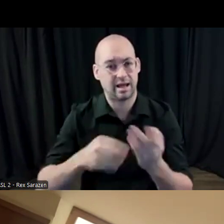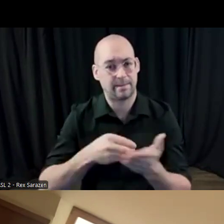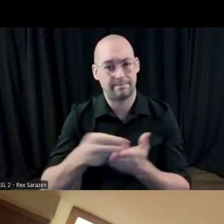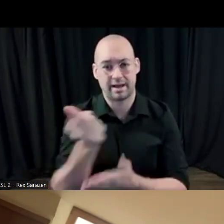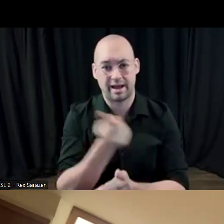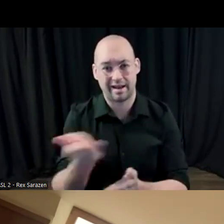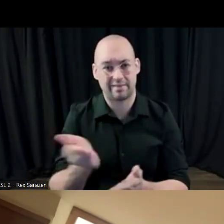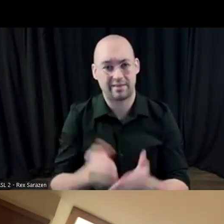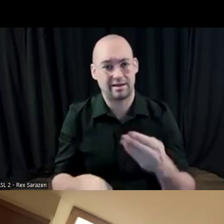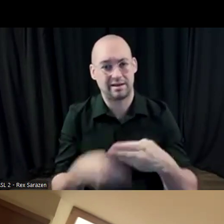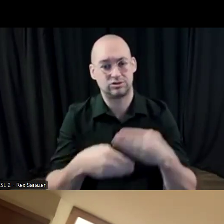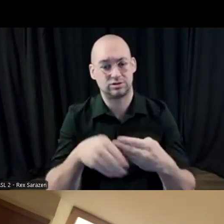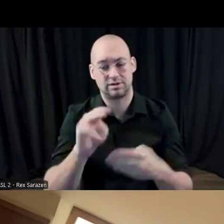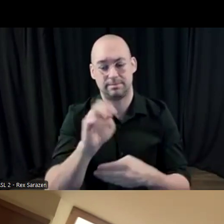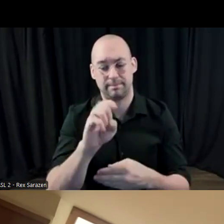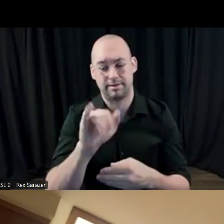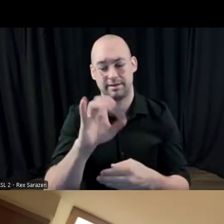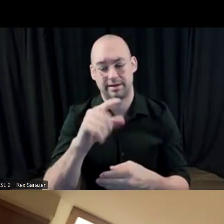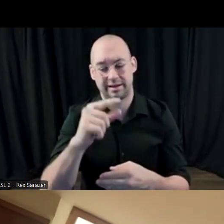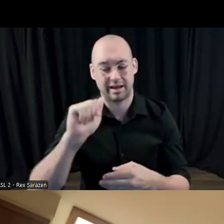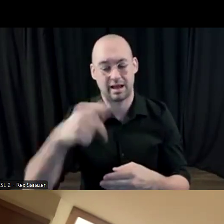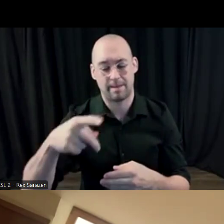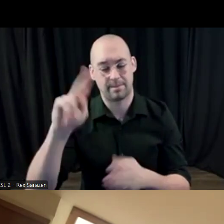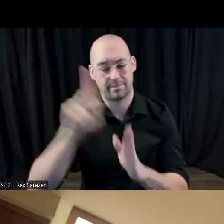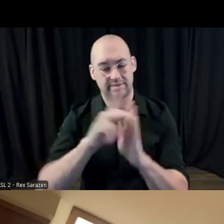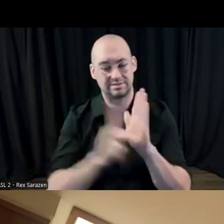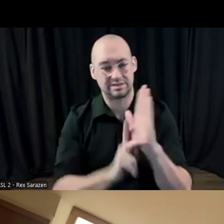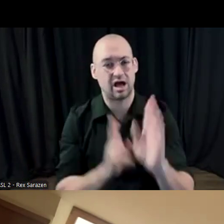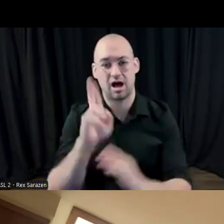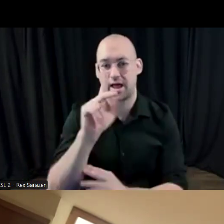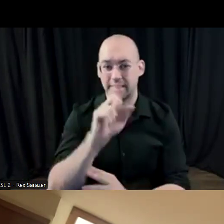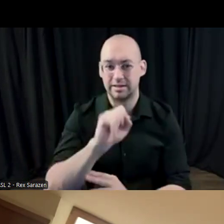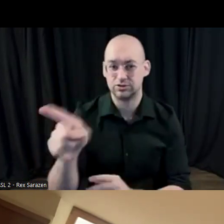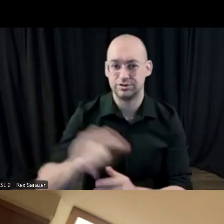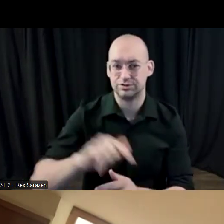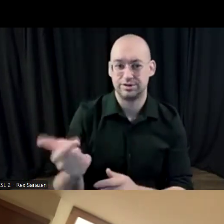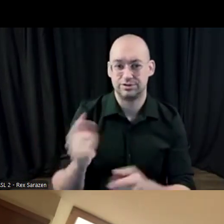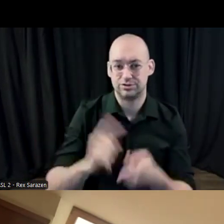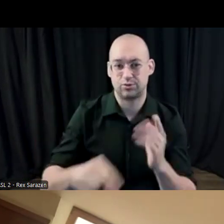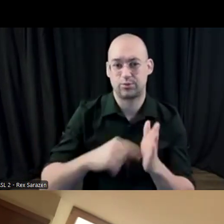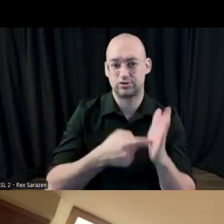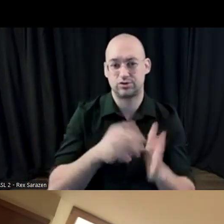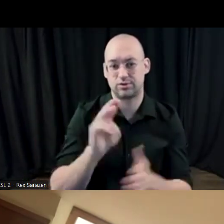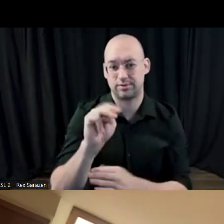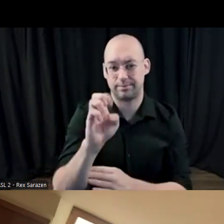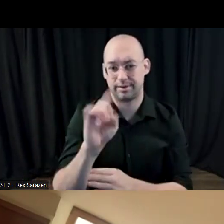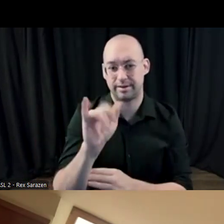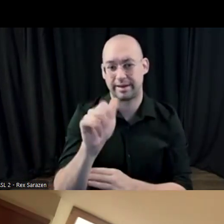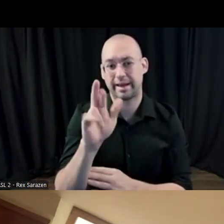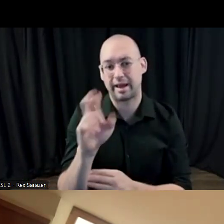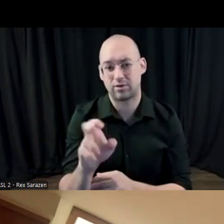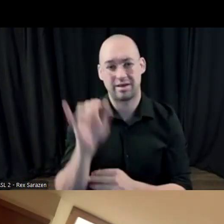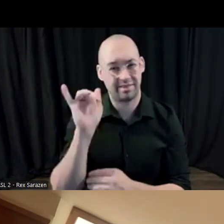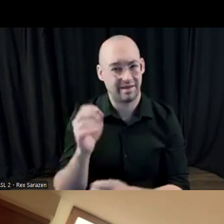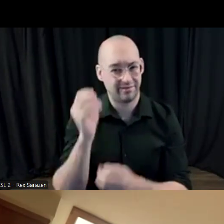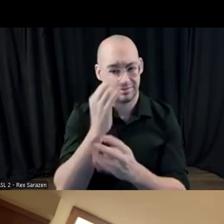additional Medigap policy unless she switches back to original Medicare. This information